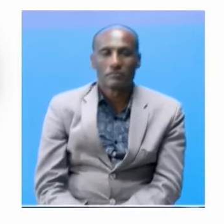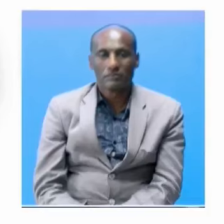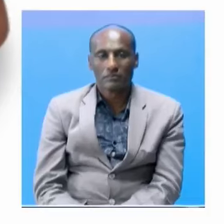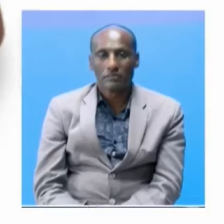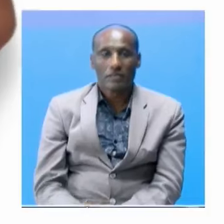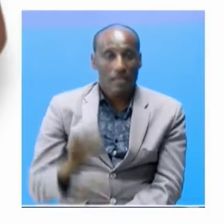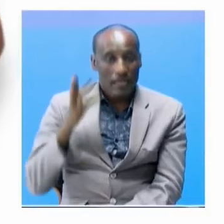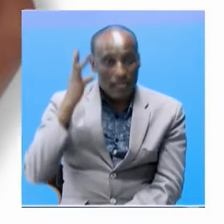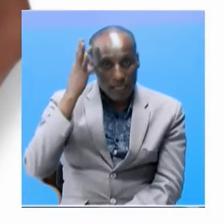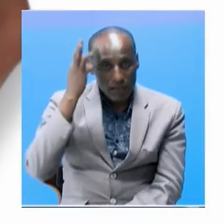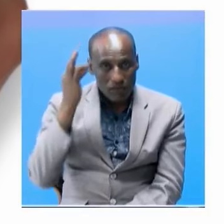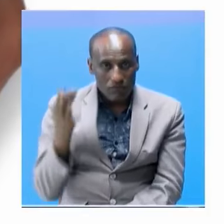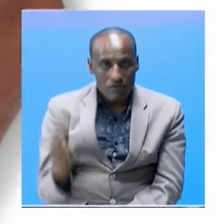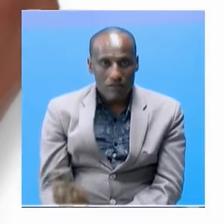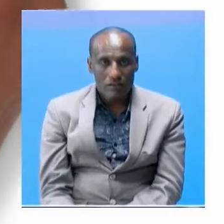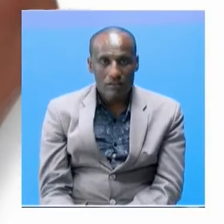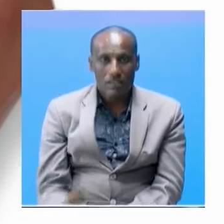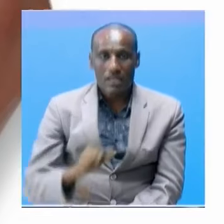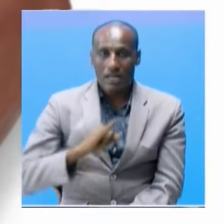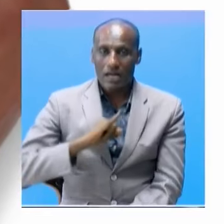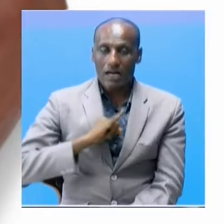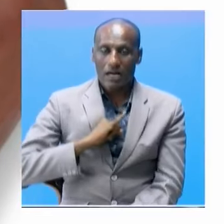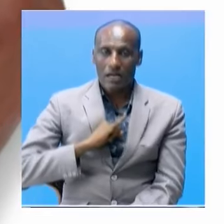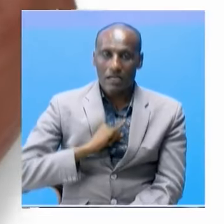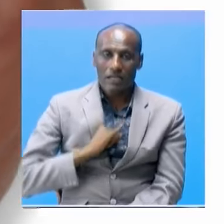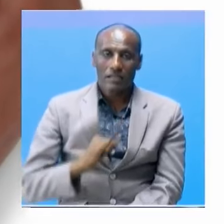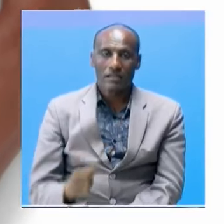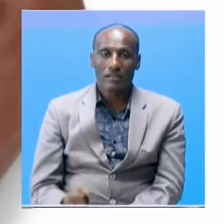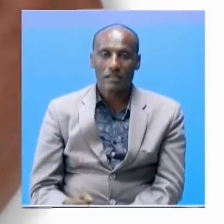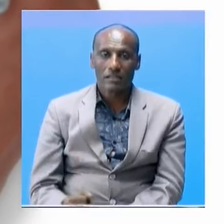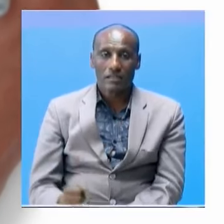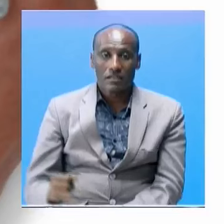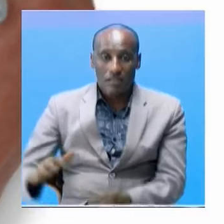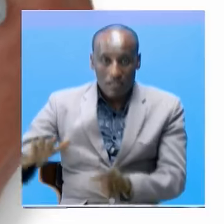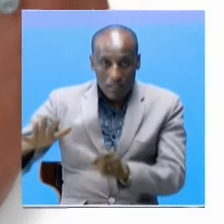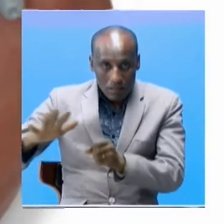if I finish